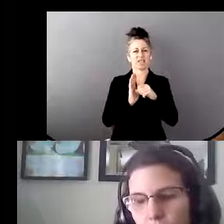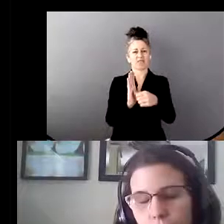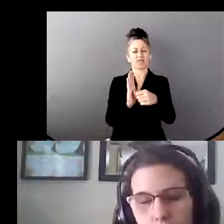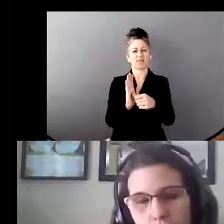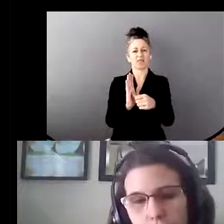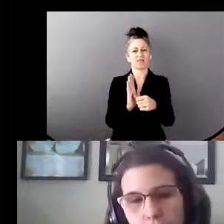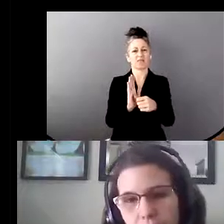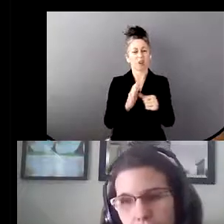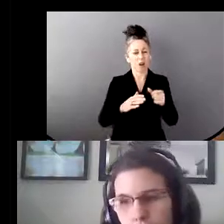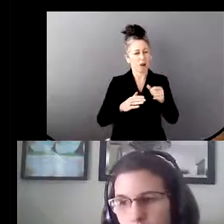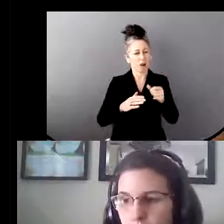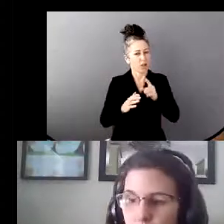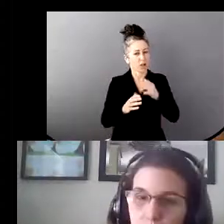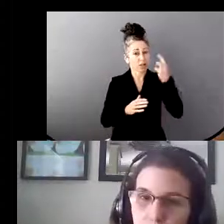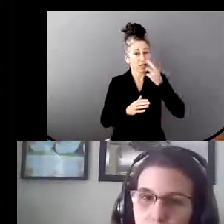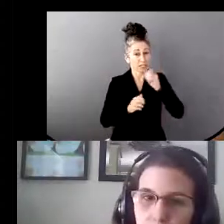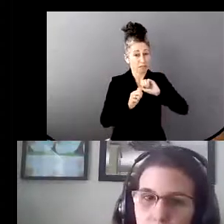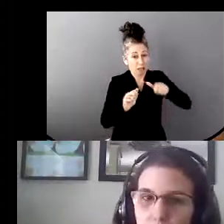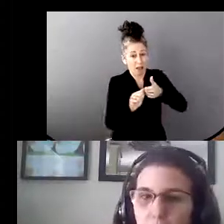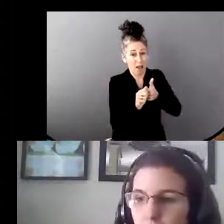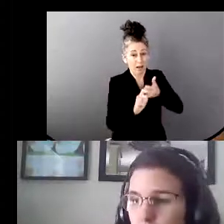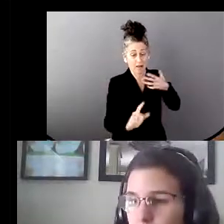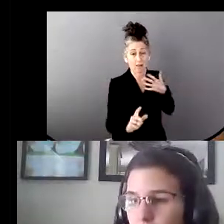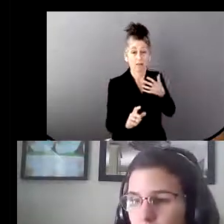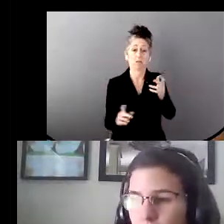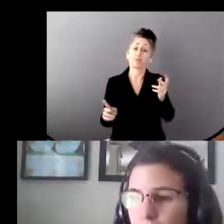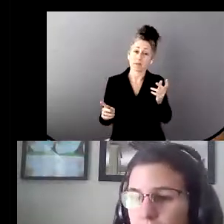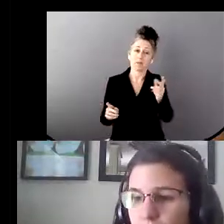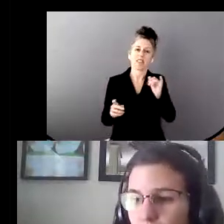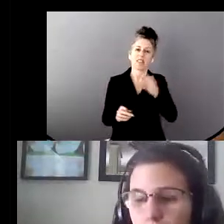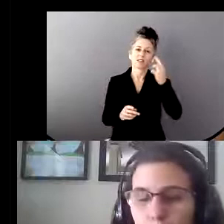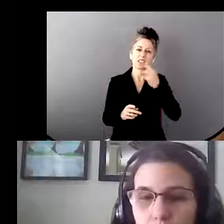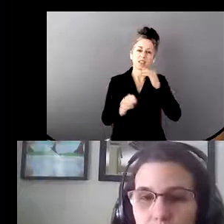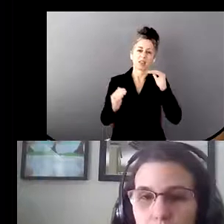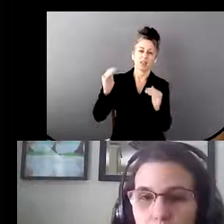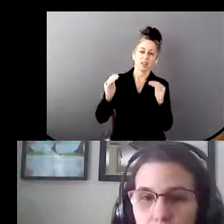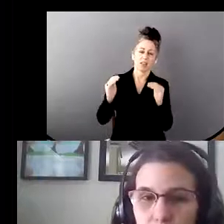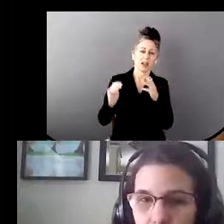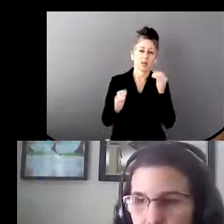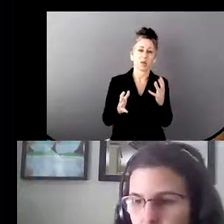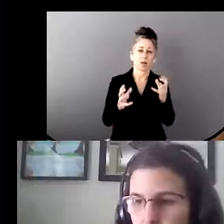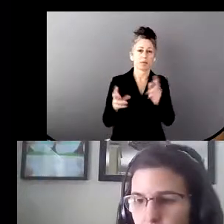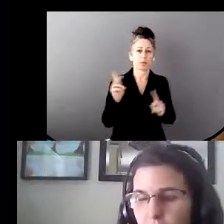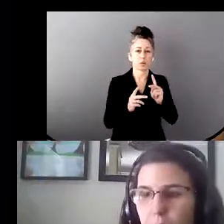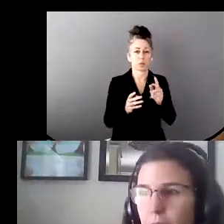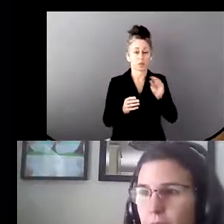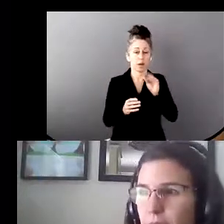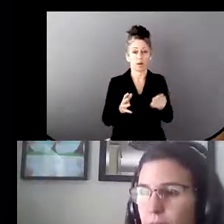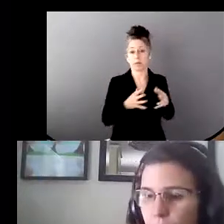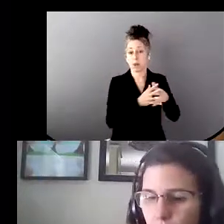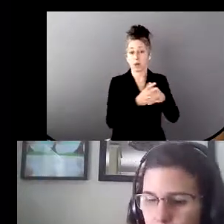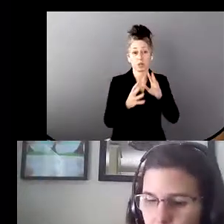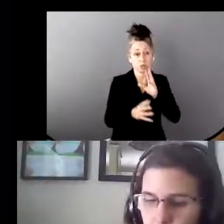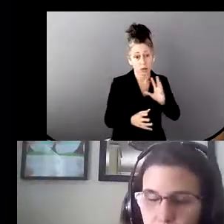in order to ensure that African Americans with disabilities can live to their full potential and participate to the fullest extent in their communities